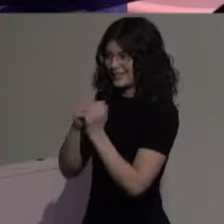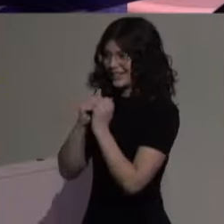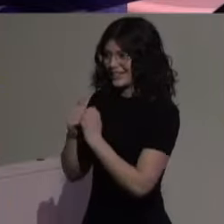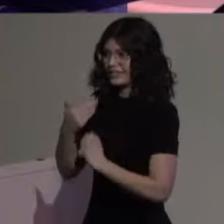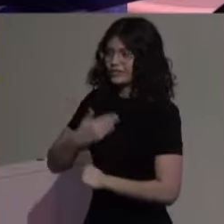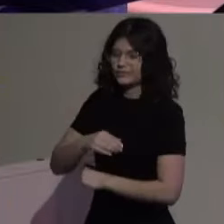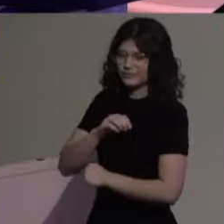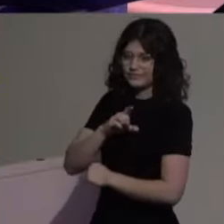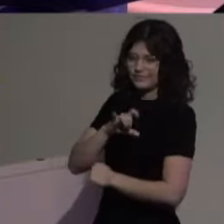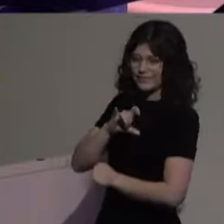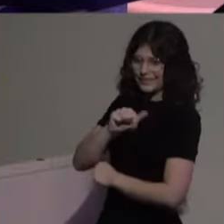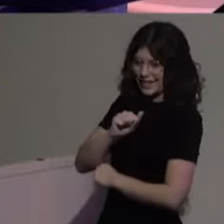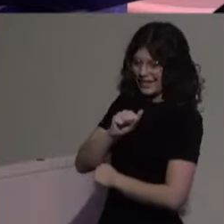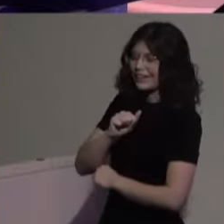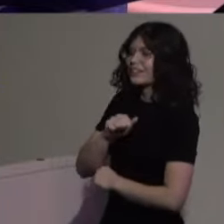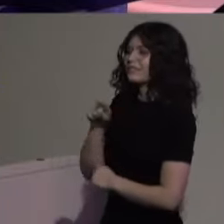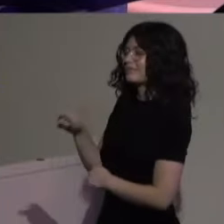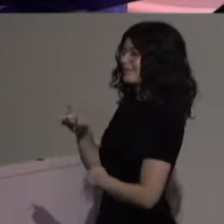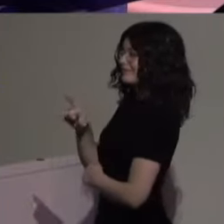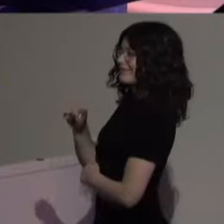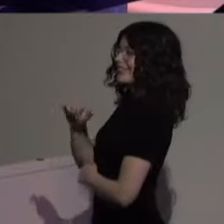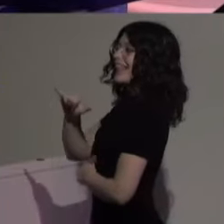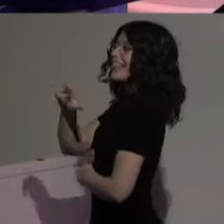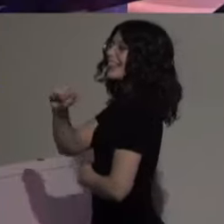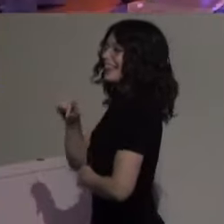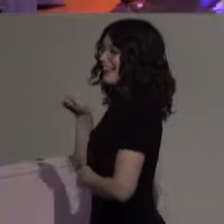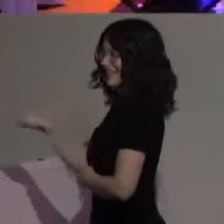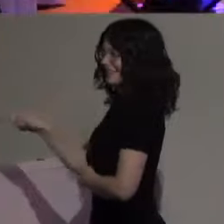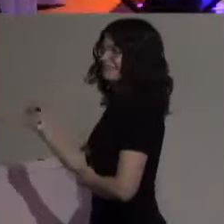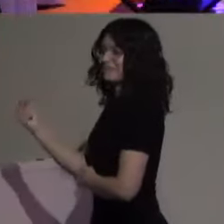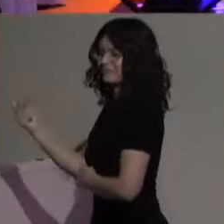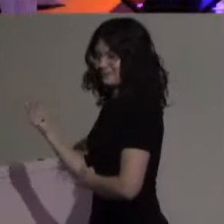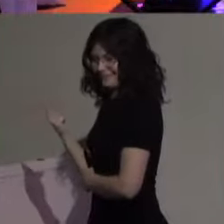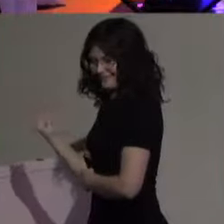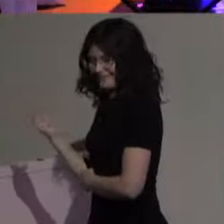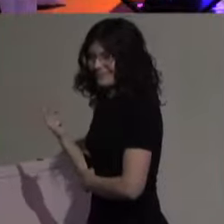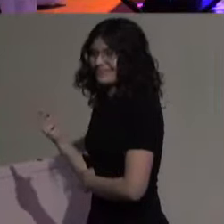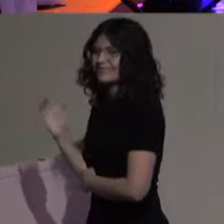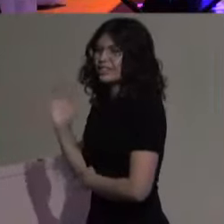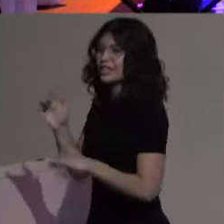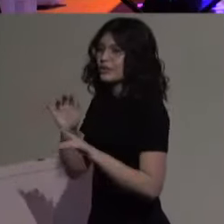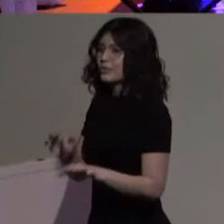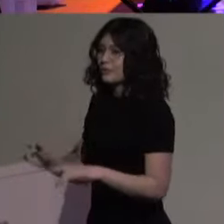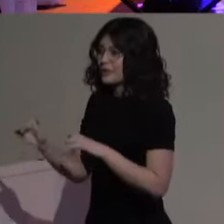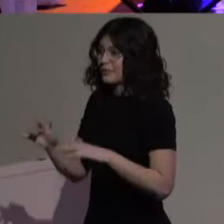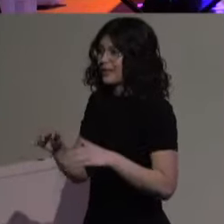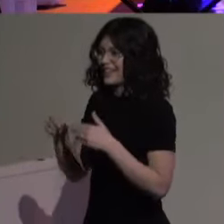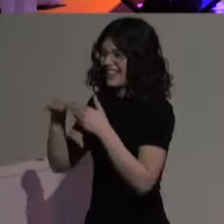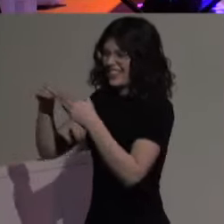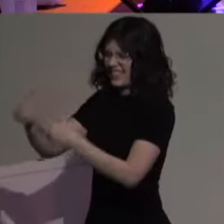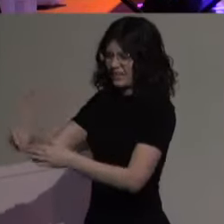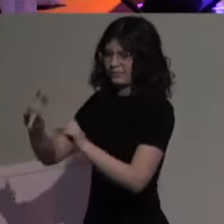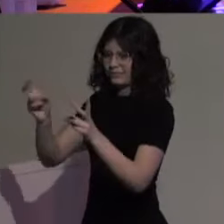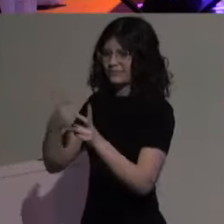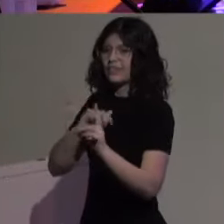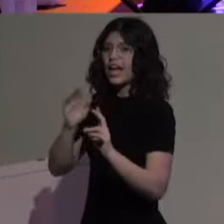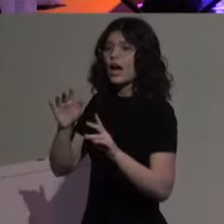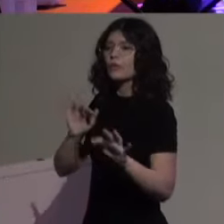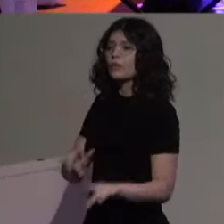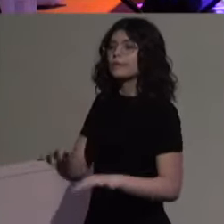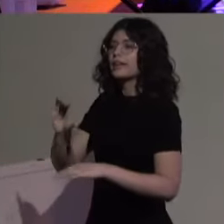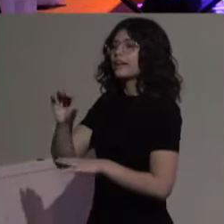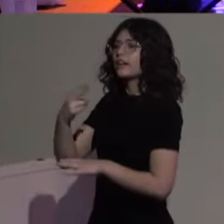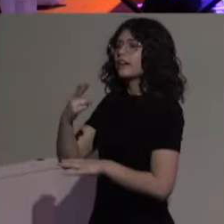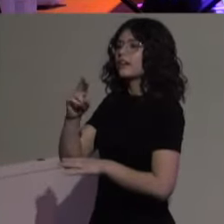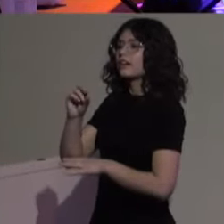Lila, and Layla over to my right, she is going to be playing lead, and I will be playing chords.